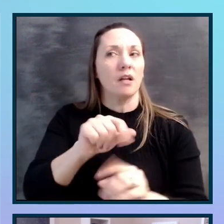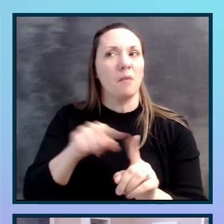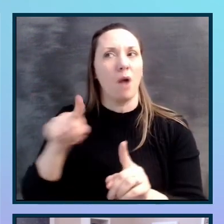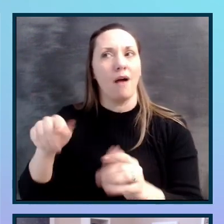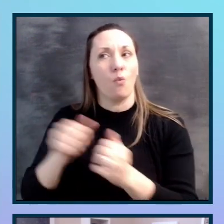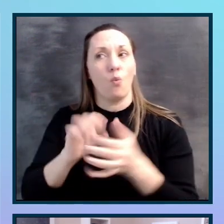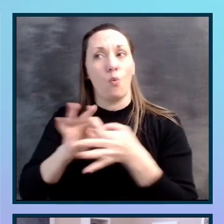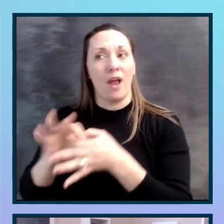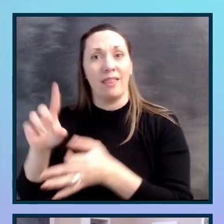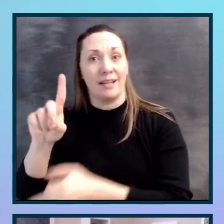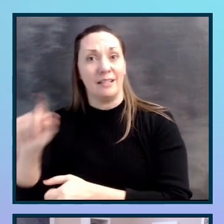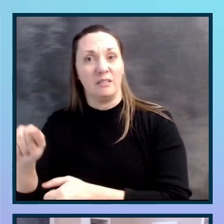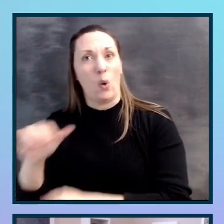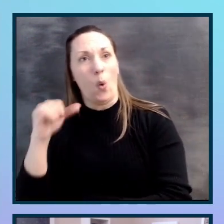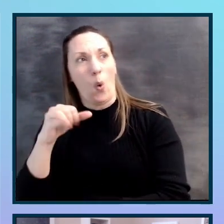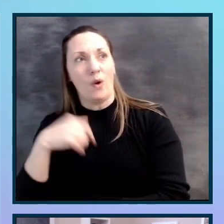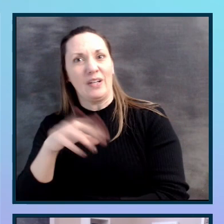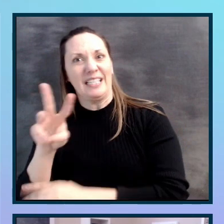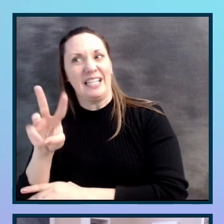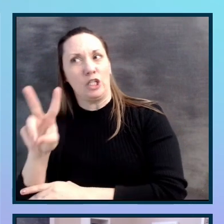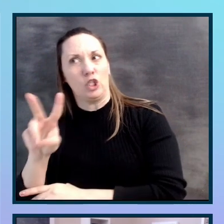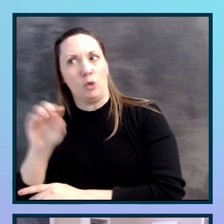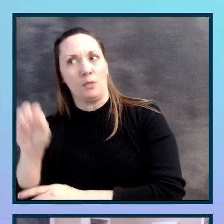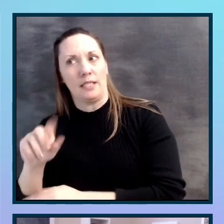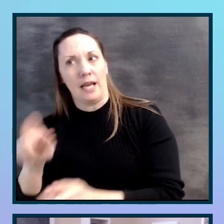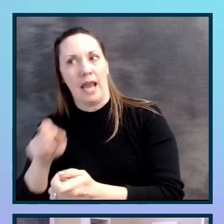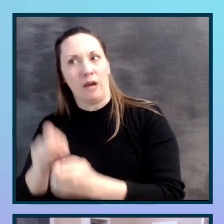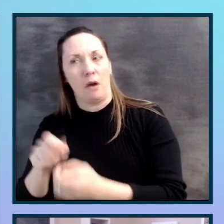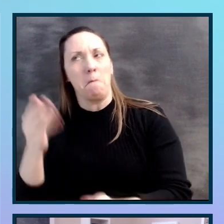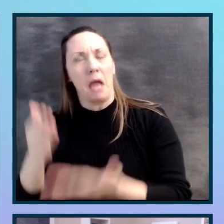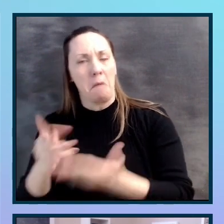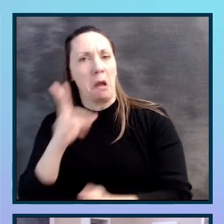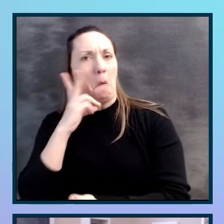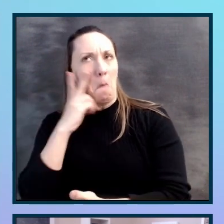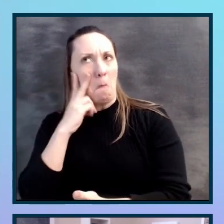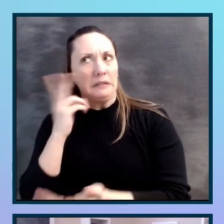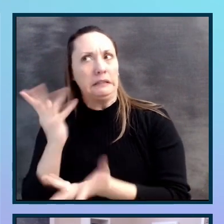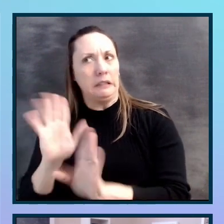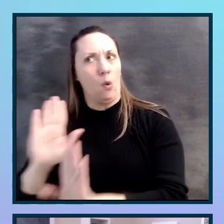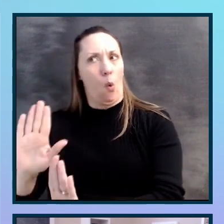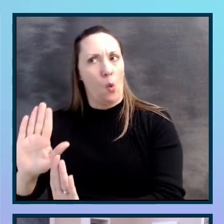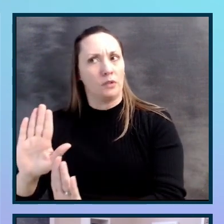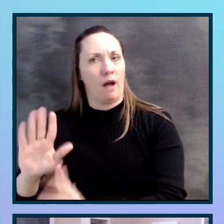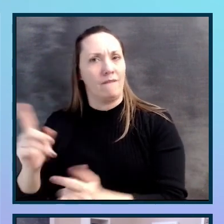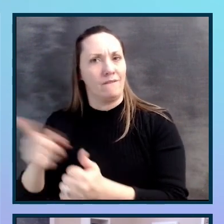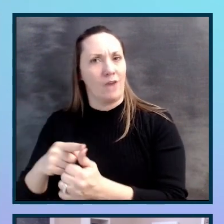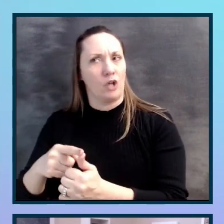only 62% accurate. Maybe we should hold off on implementing this system.